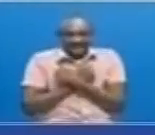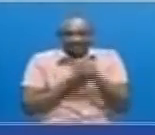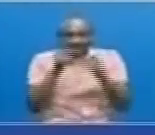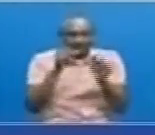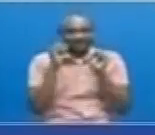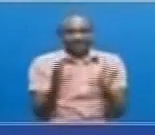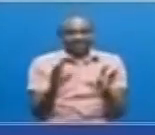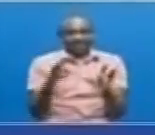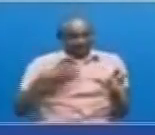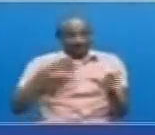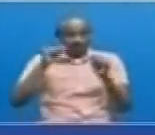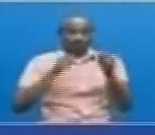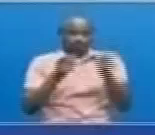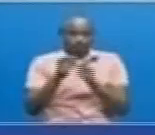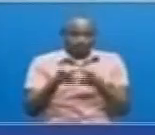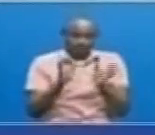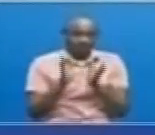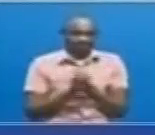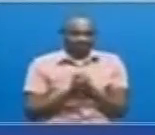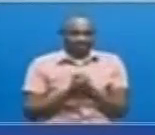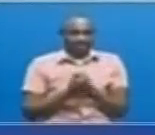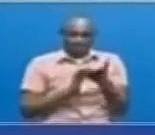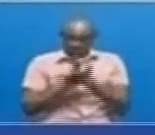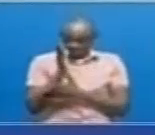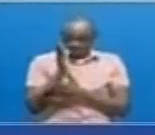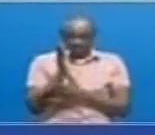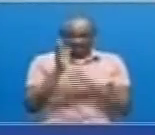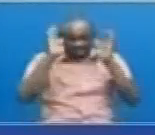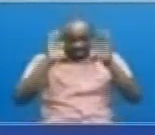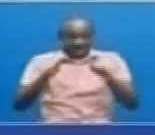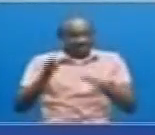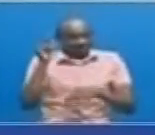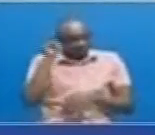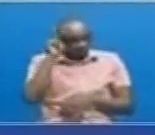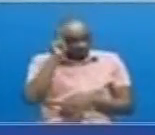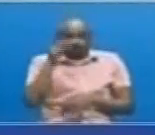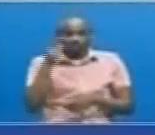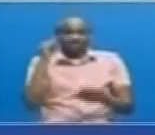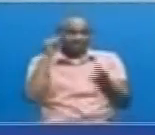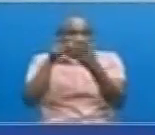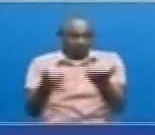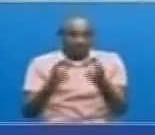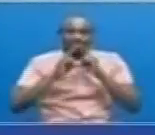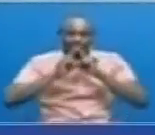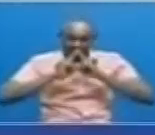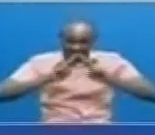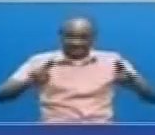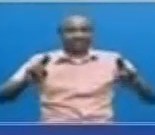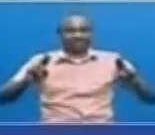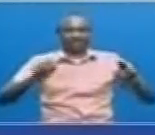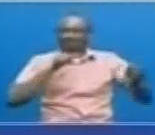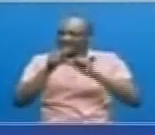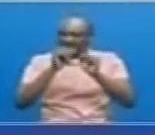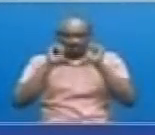people that we could control through an Islamic knowledge that emphasizes on peace,